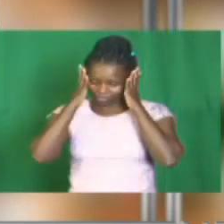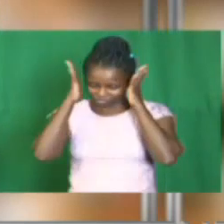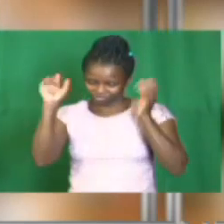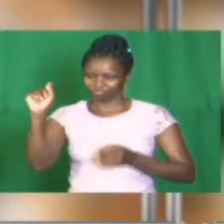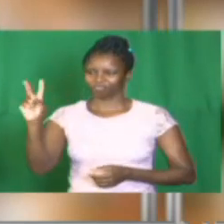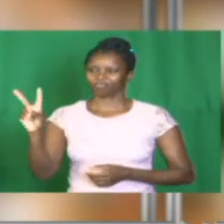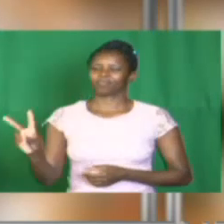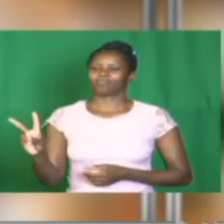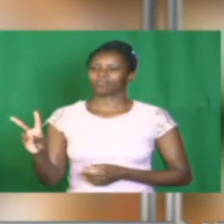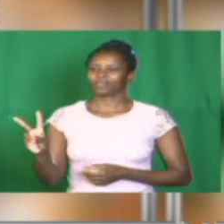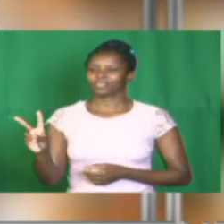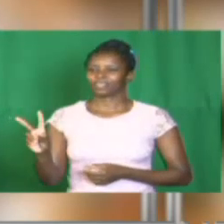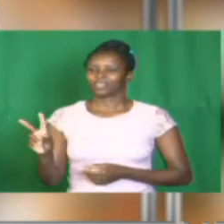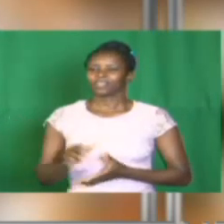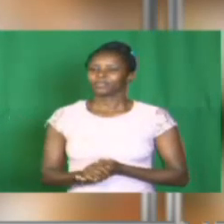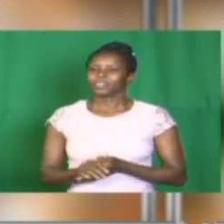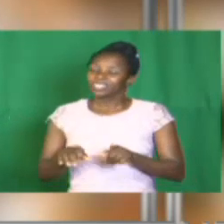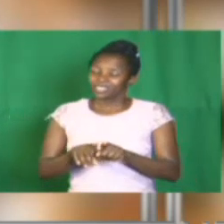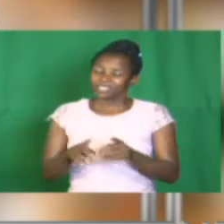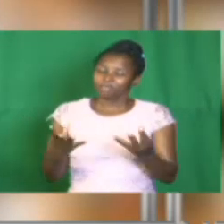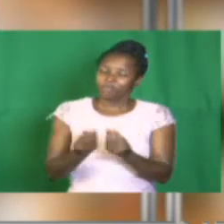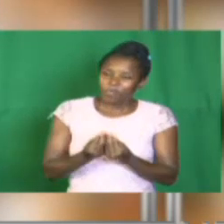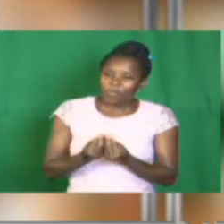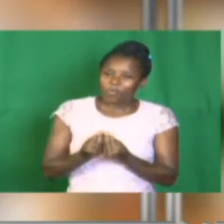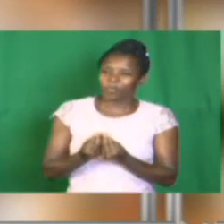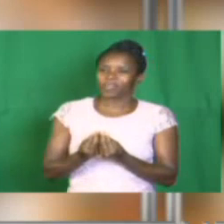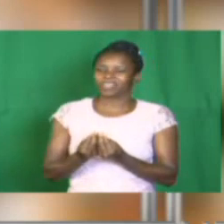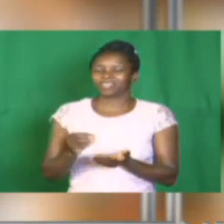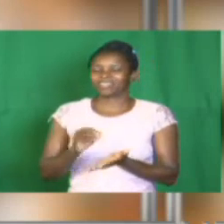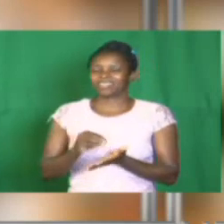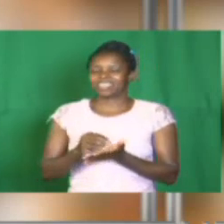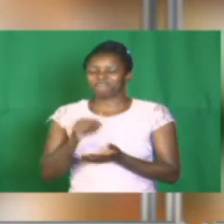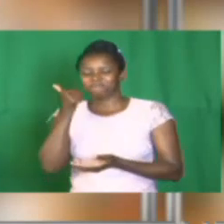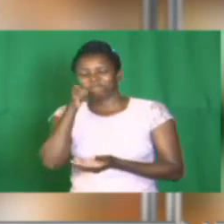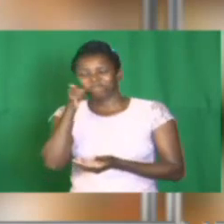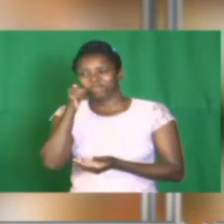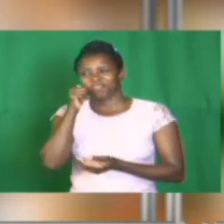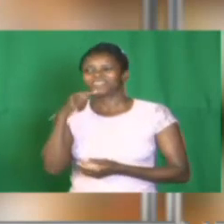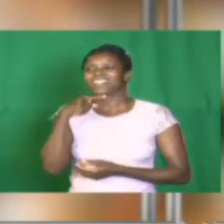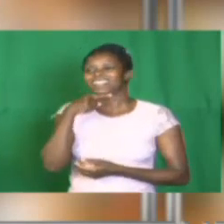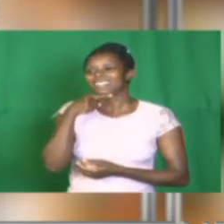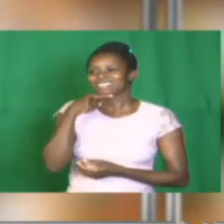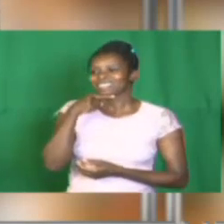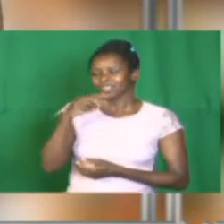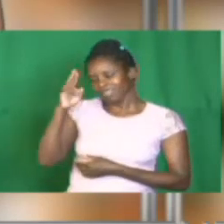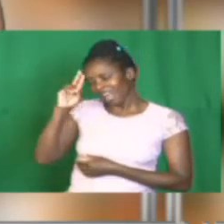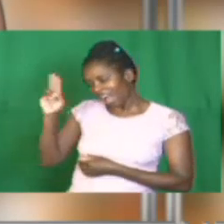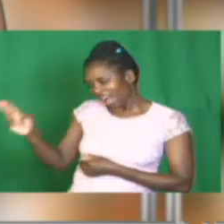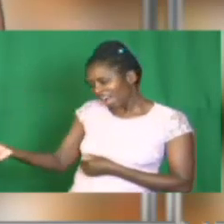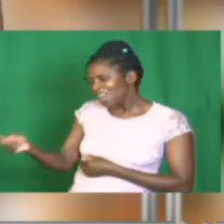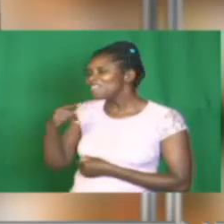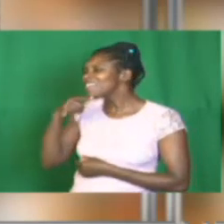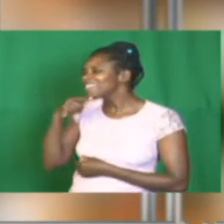Dlamini and as always I am never alone. I'm with the ever so beautiful Lerato Mabilisa. Good afternoon, Lerato.